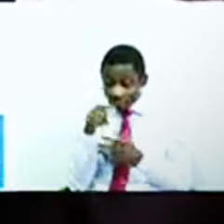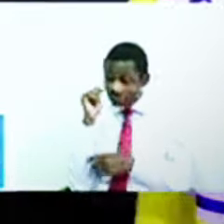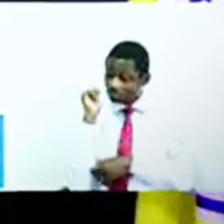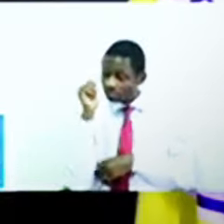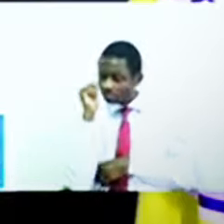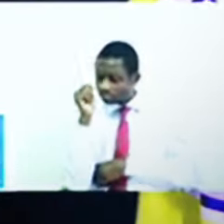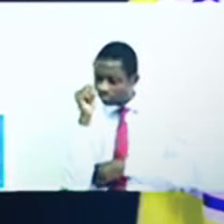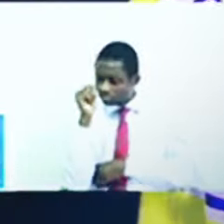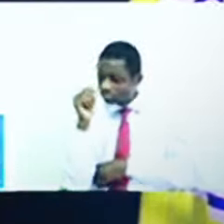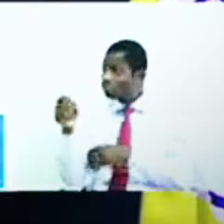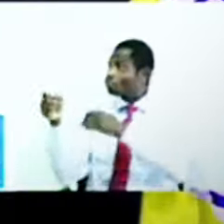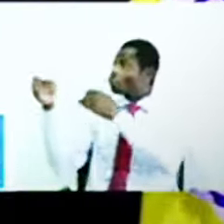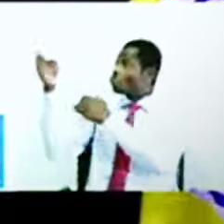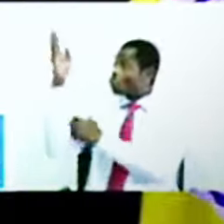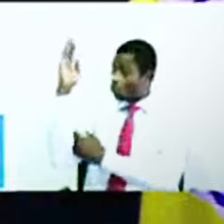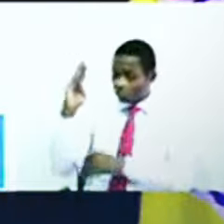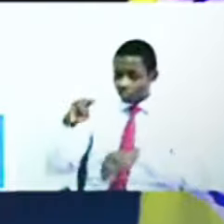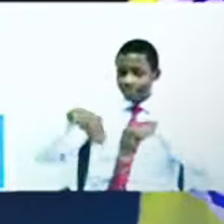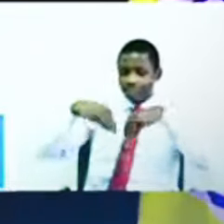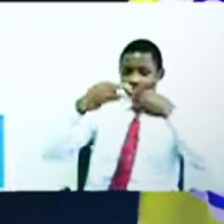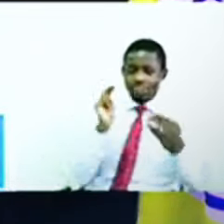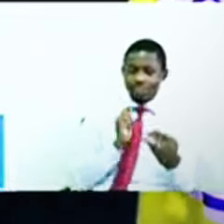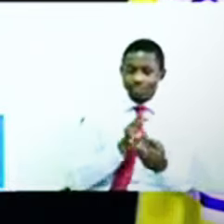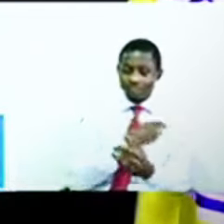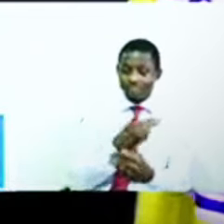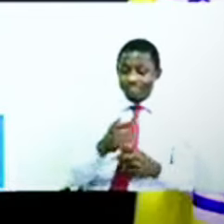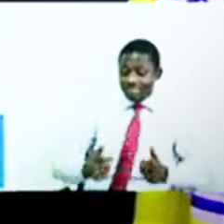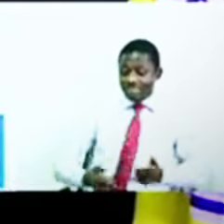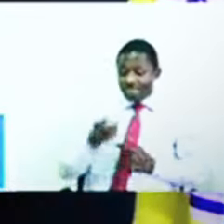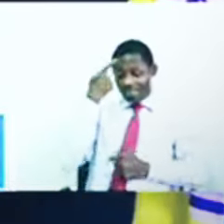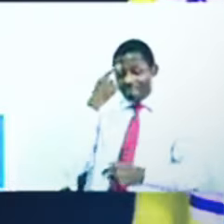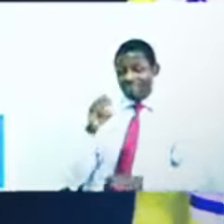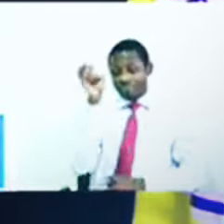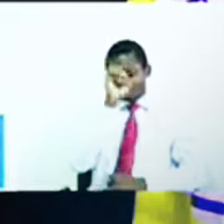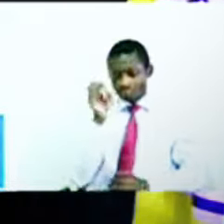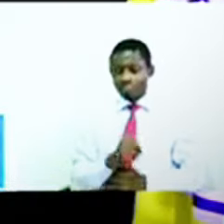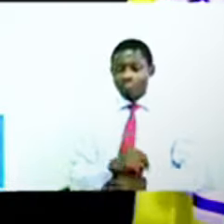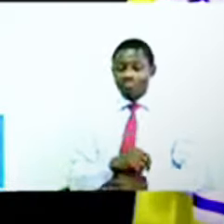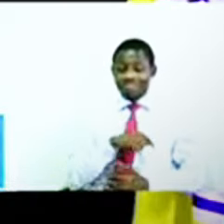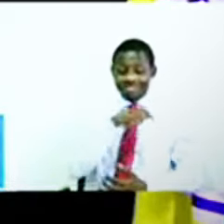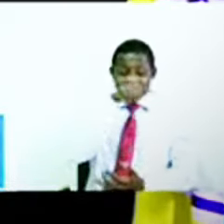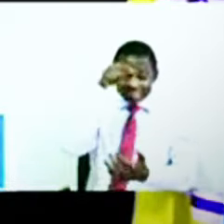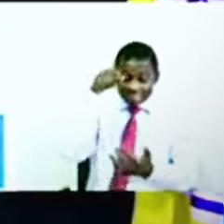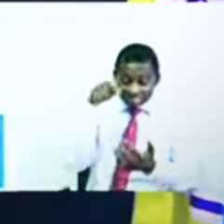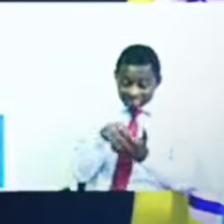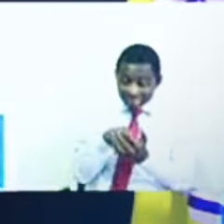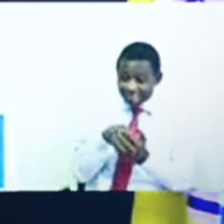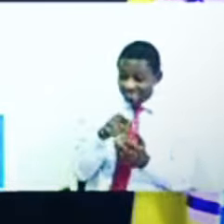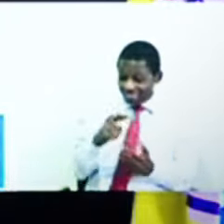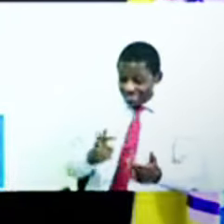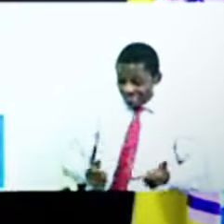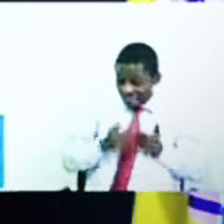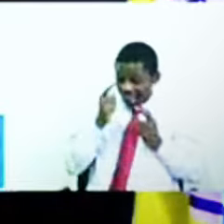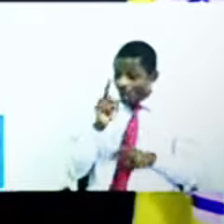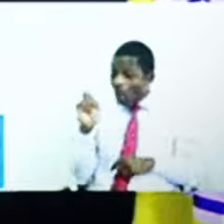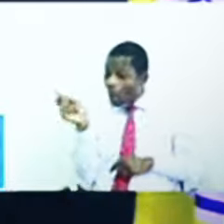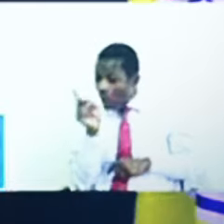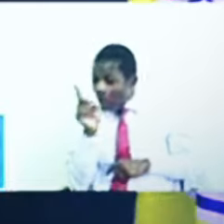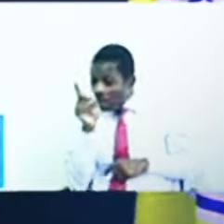God has given us eternal life. So, and this life is in his Son. Na.